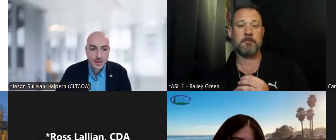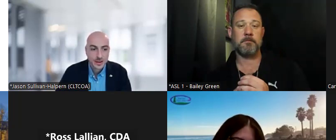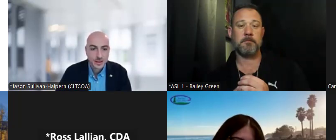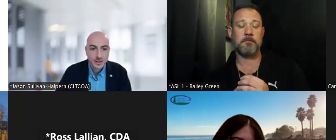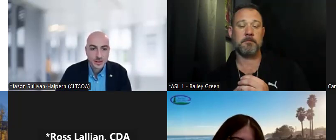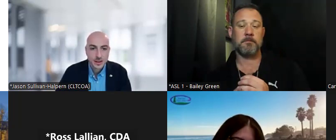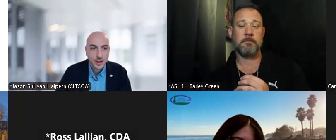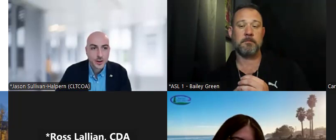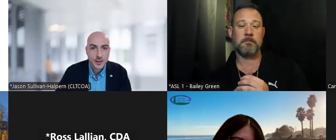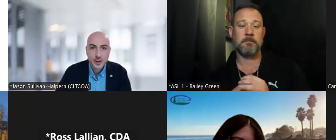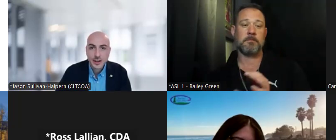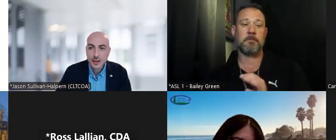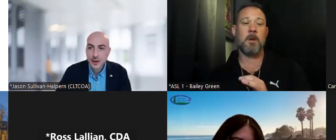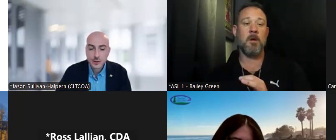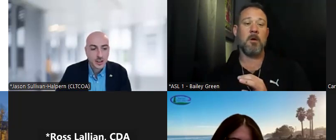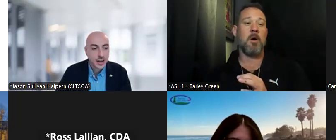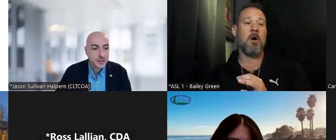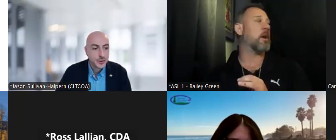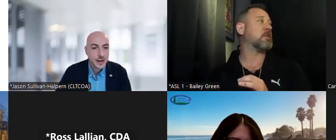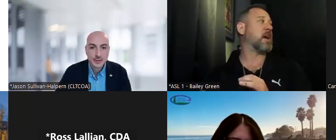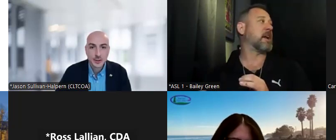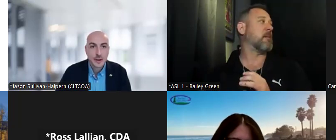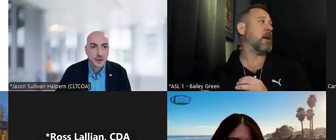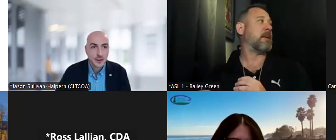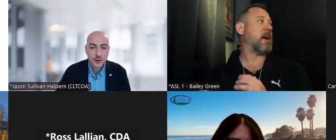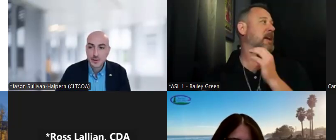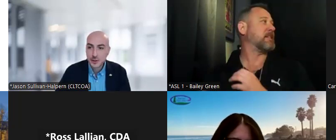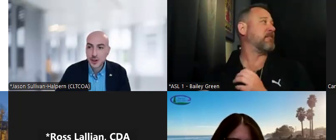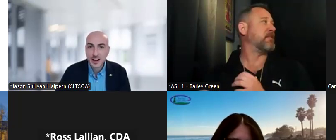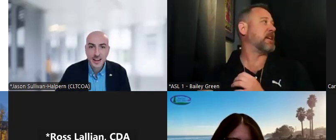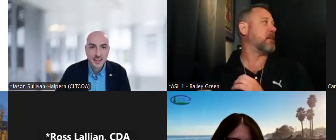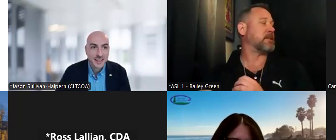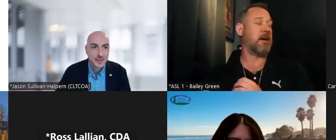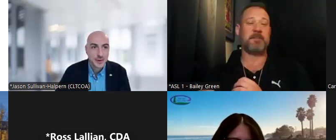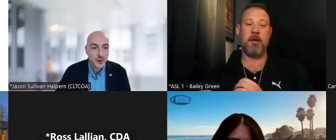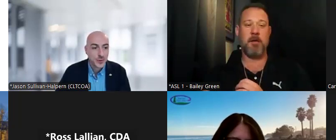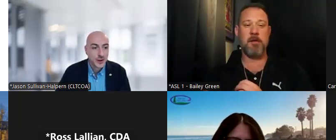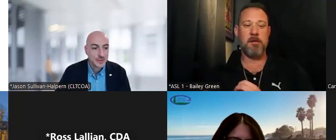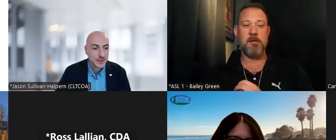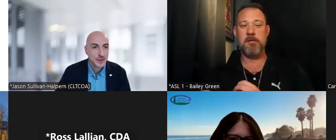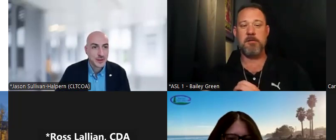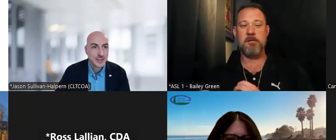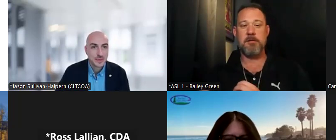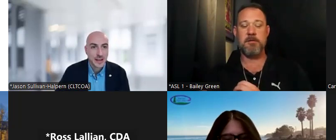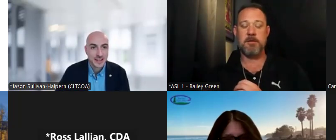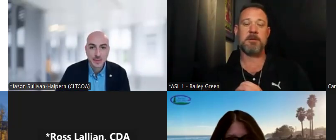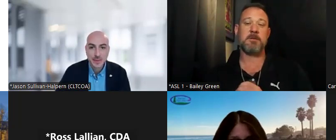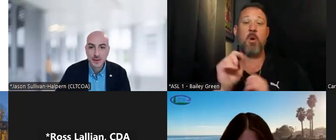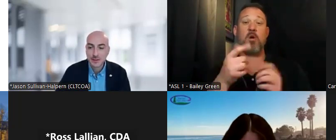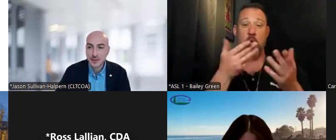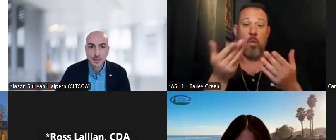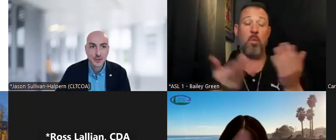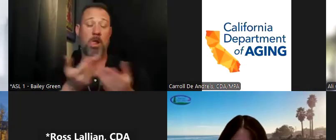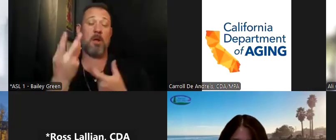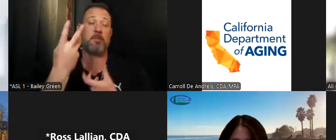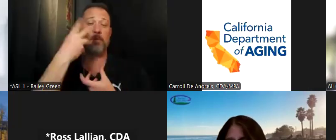Are there other I know there's a lot of new council members. Don't feel shy. you're more than welcome to participate. This might be your